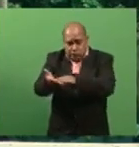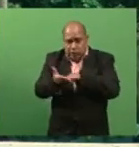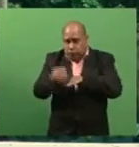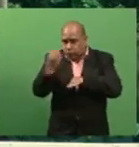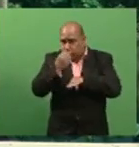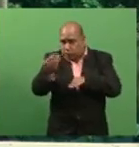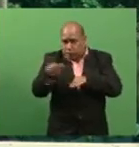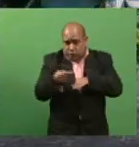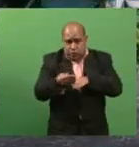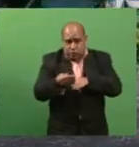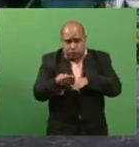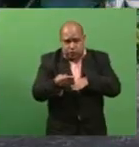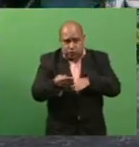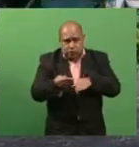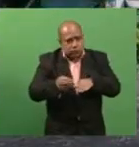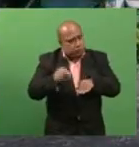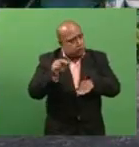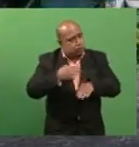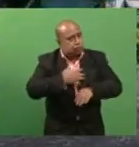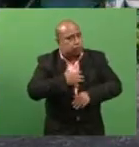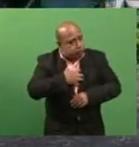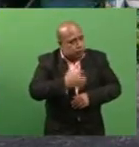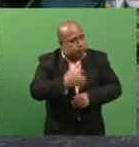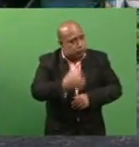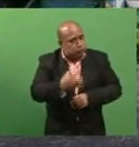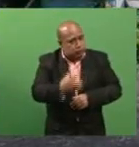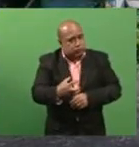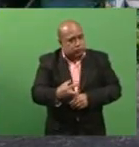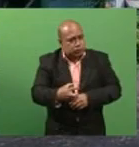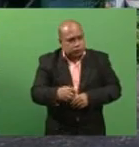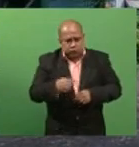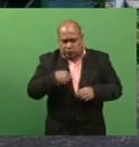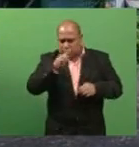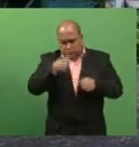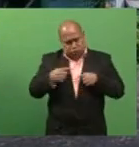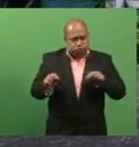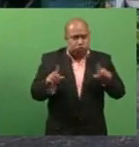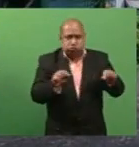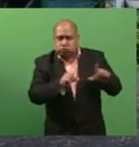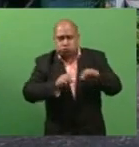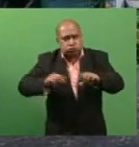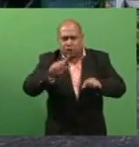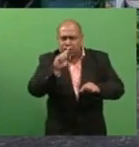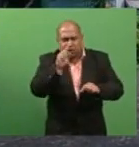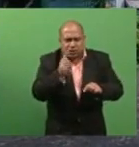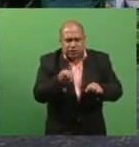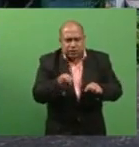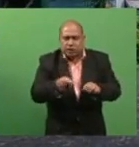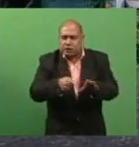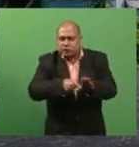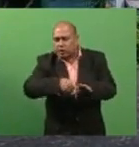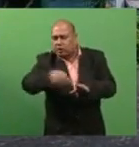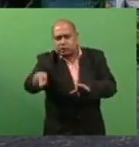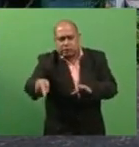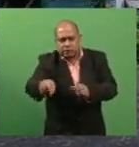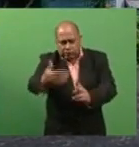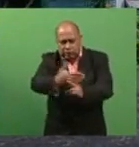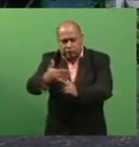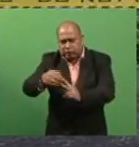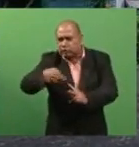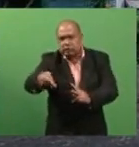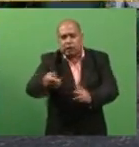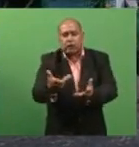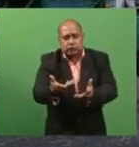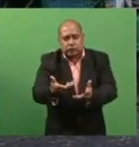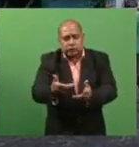more needs that we aren't able to fulfill because we are not able to go out and attend our jobs. Our gas and kerosene have run out and